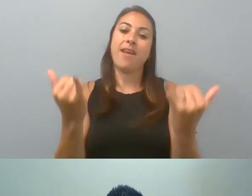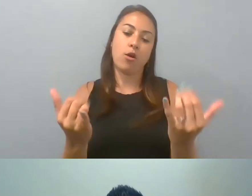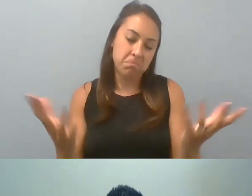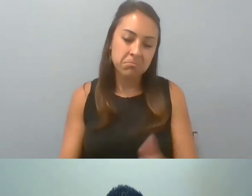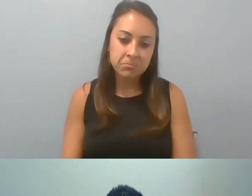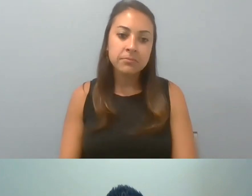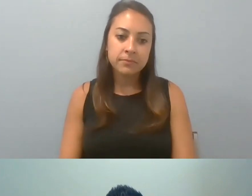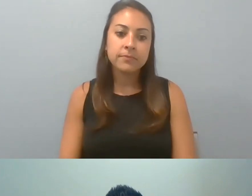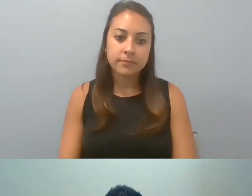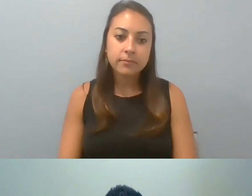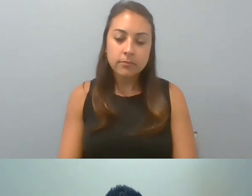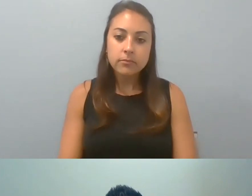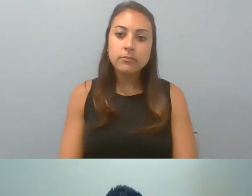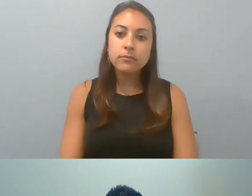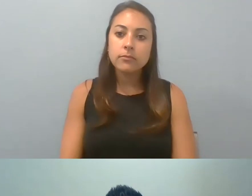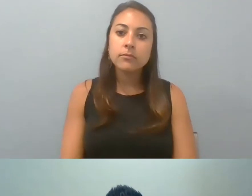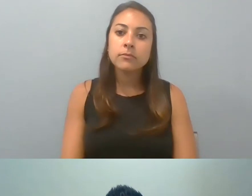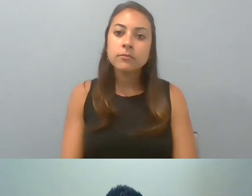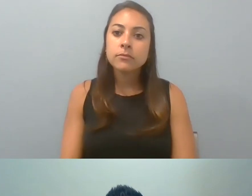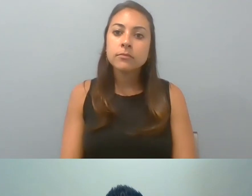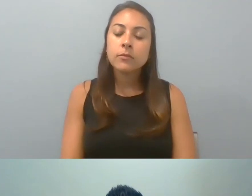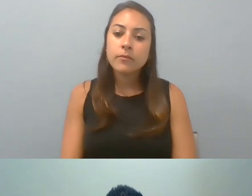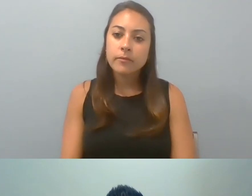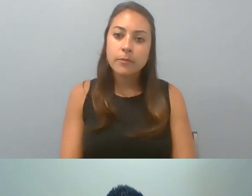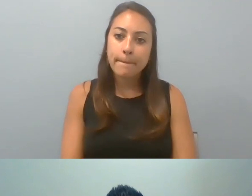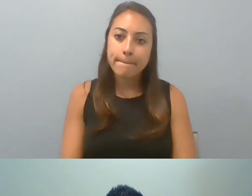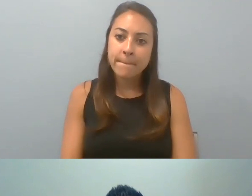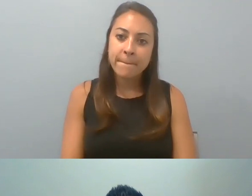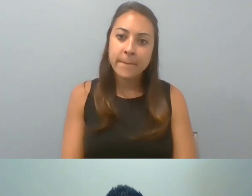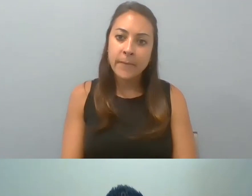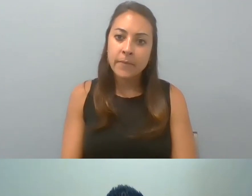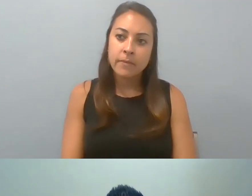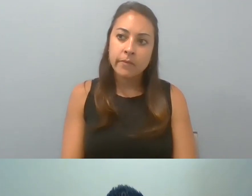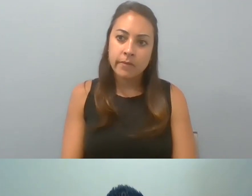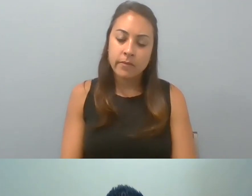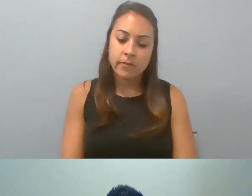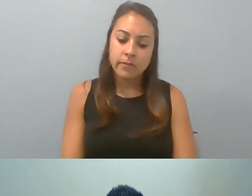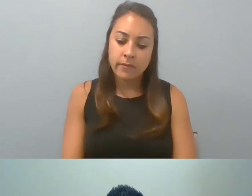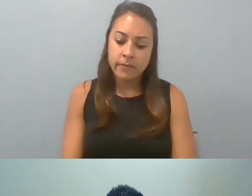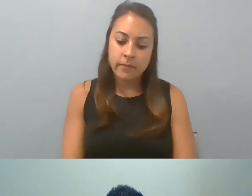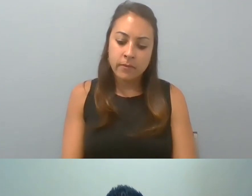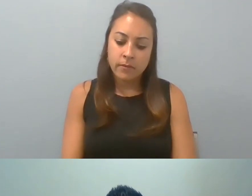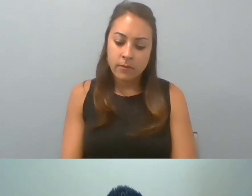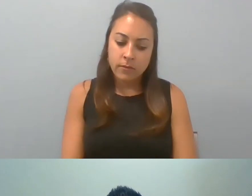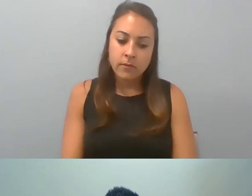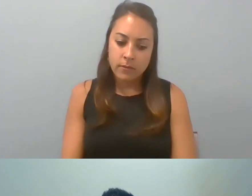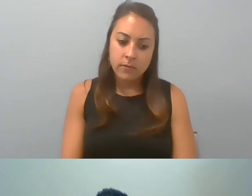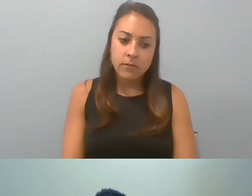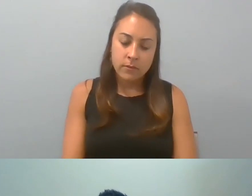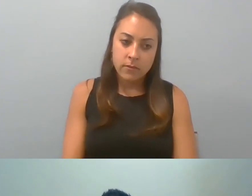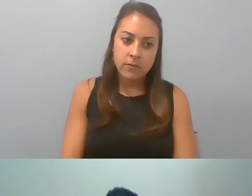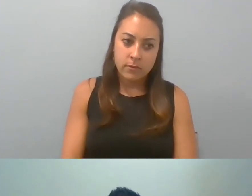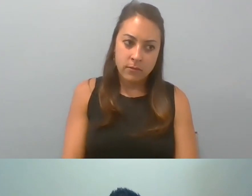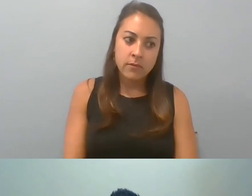students. If they get to that location, they won't be turned away if for some reason they haven't been identified or